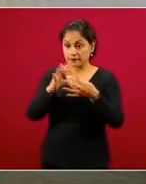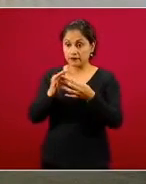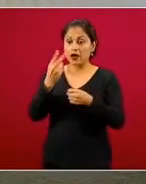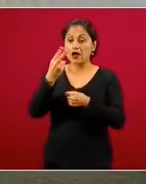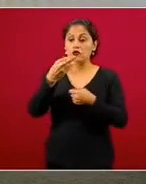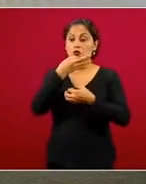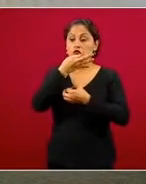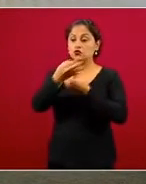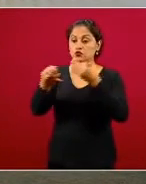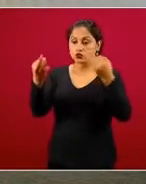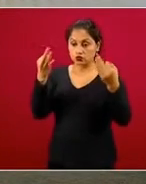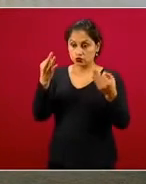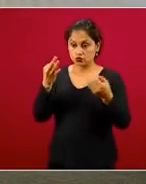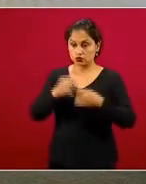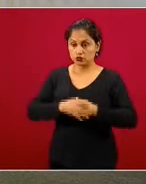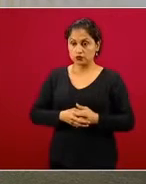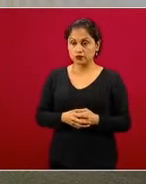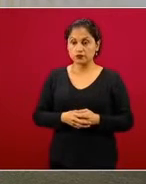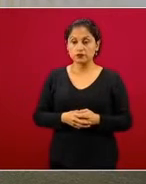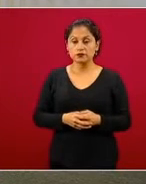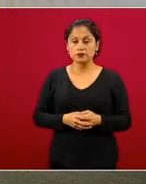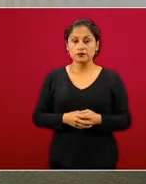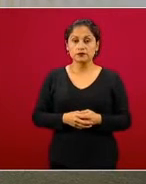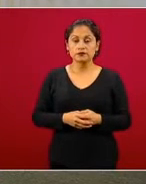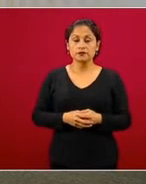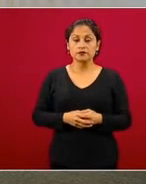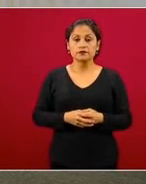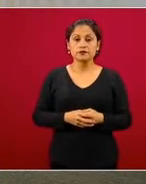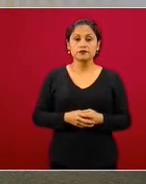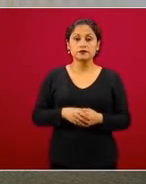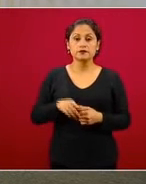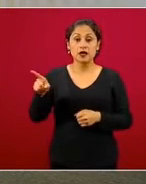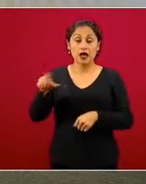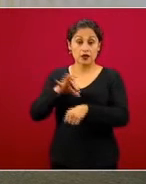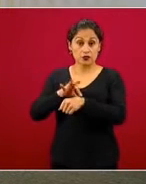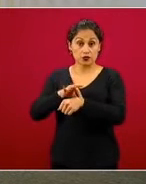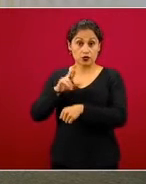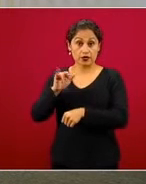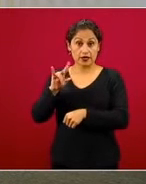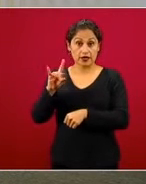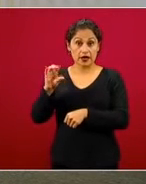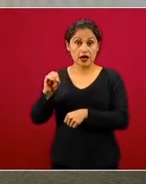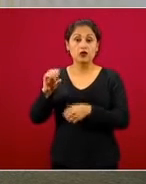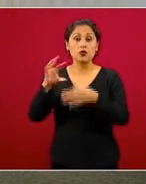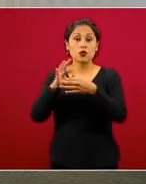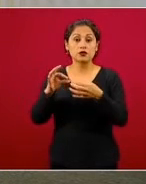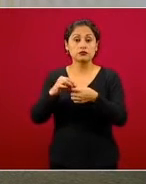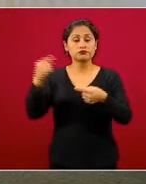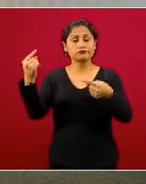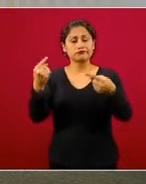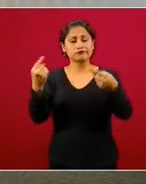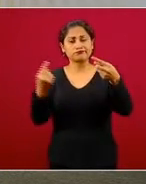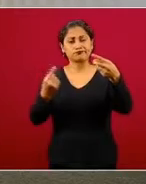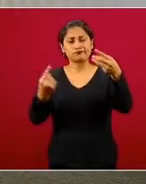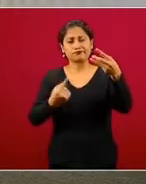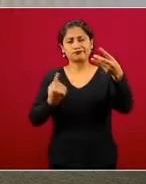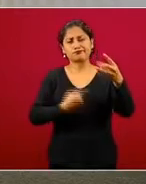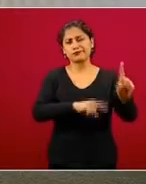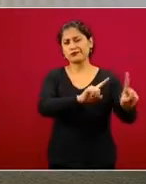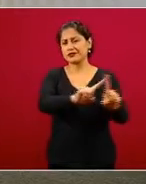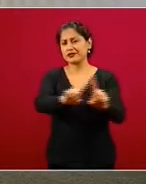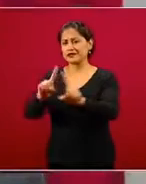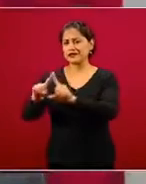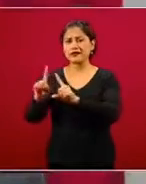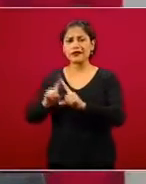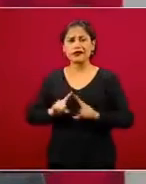give two messages related to the presentations. One of them is, as Dr. Ricardo